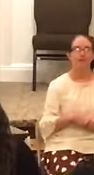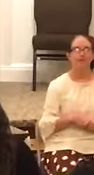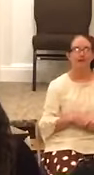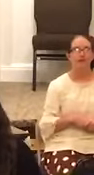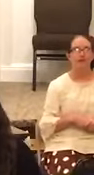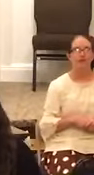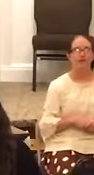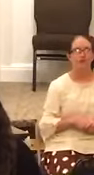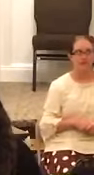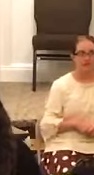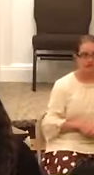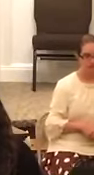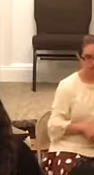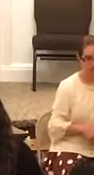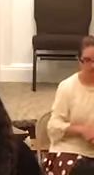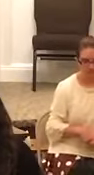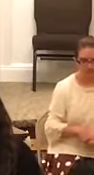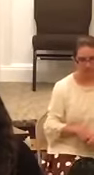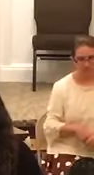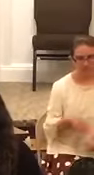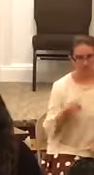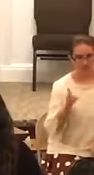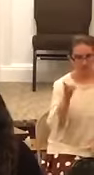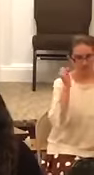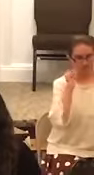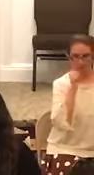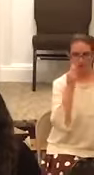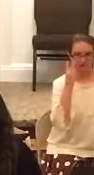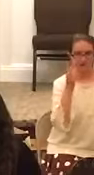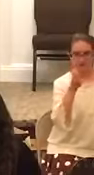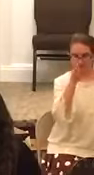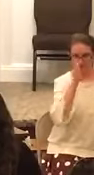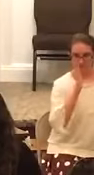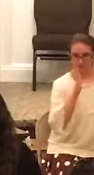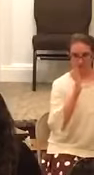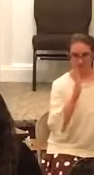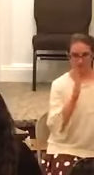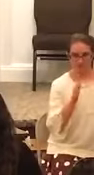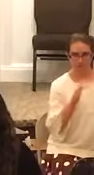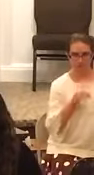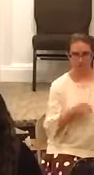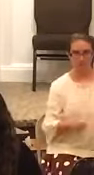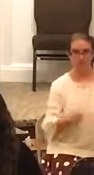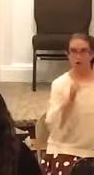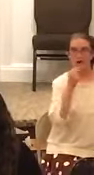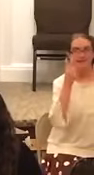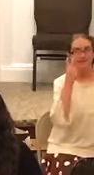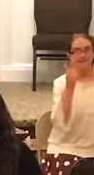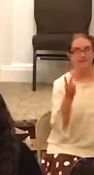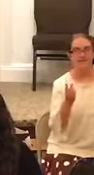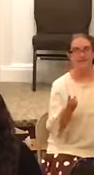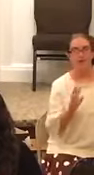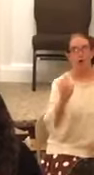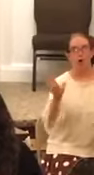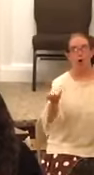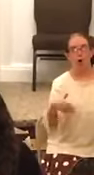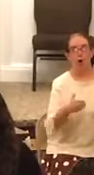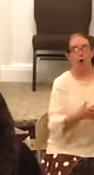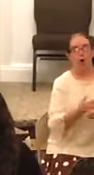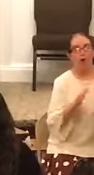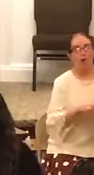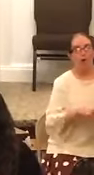Woo! Hallelujah. Guess who that was? He couldn't see God. God was invisible. But all the fullness